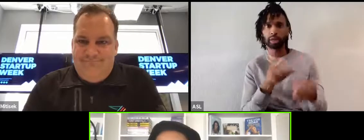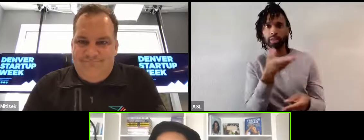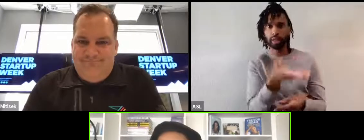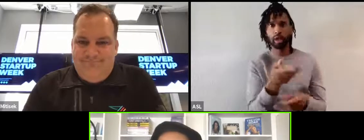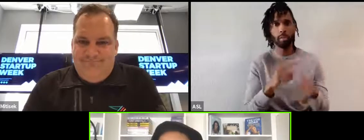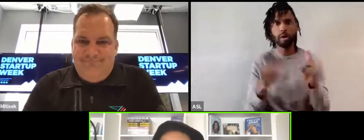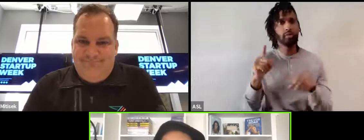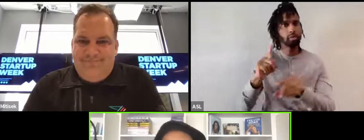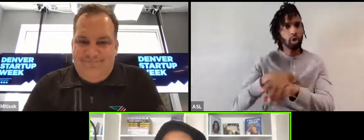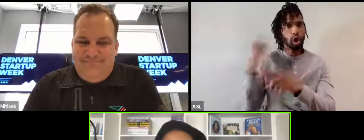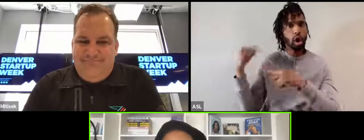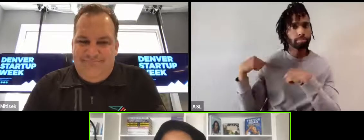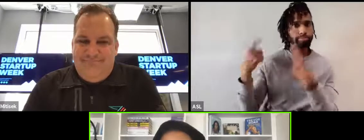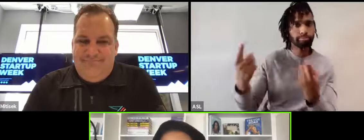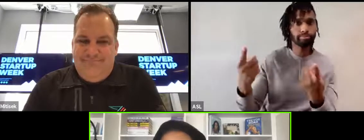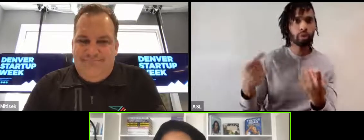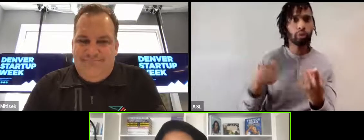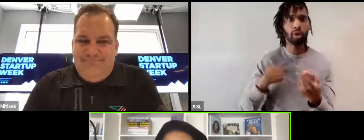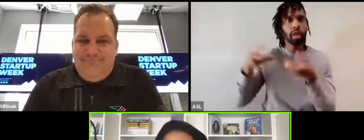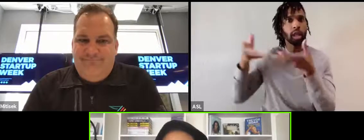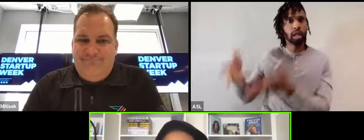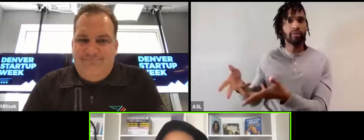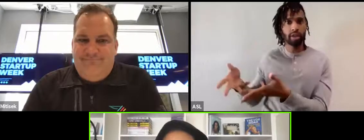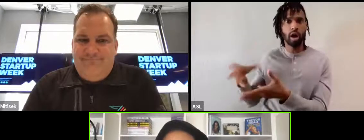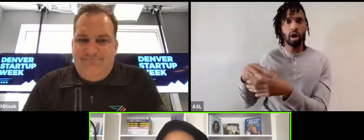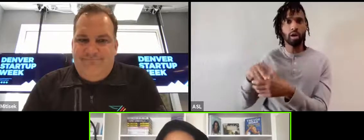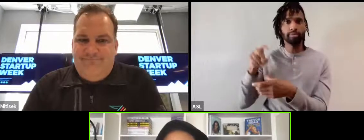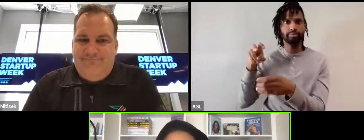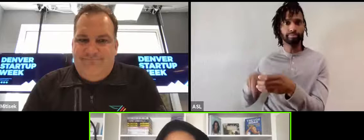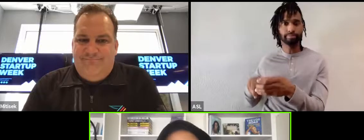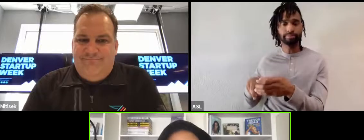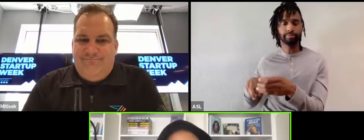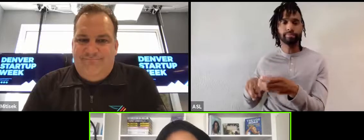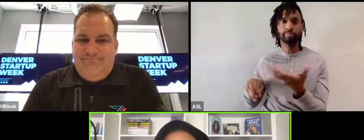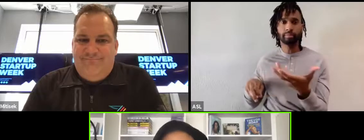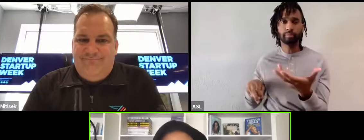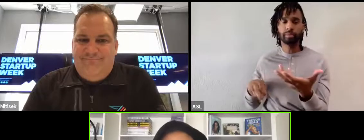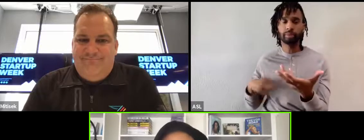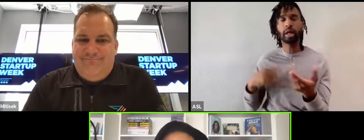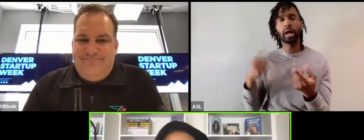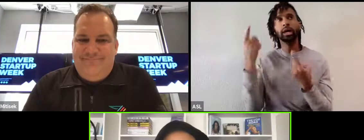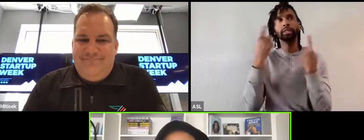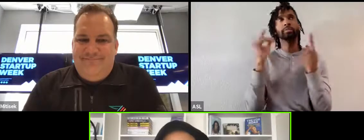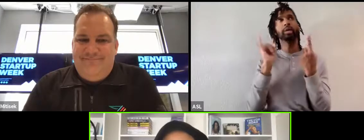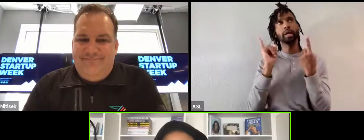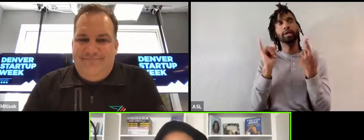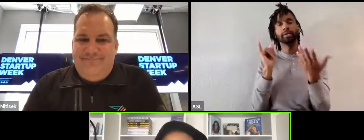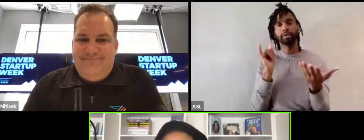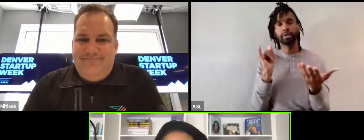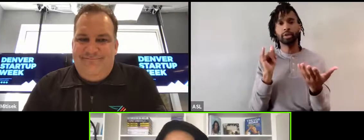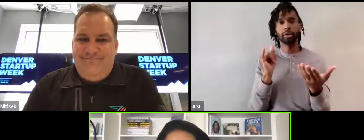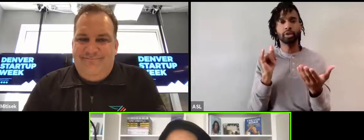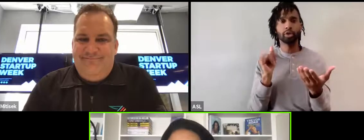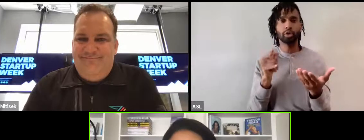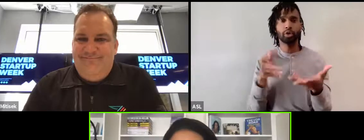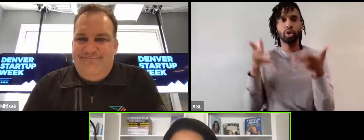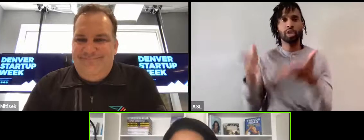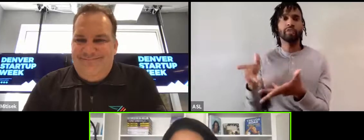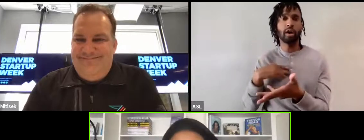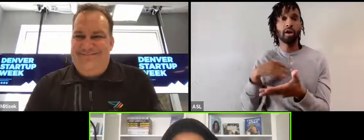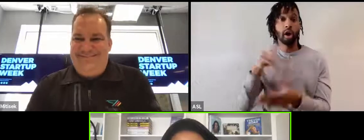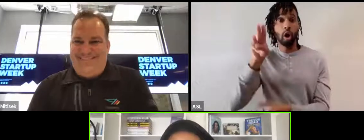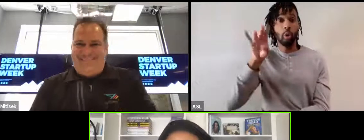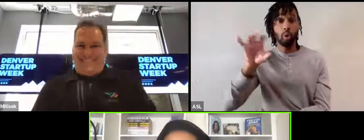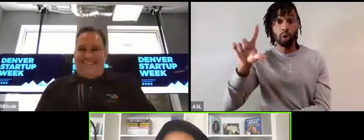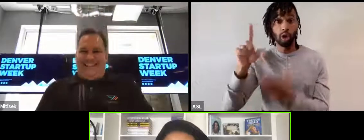long, we have been left out of the, I like think of it like you're left out of the reading of the will.